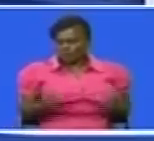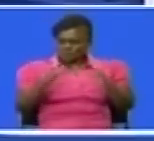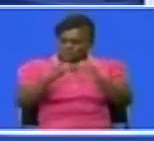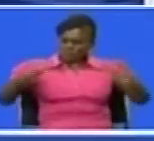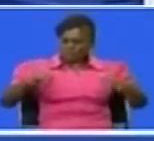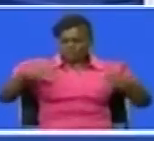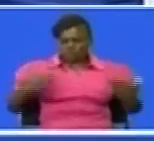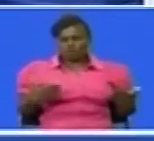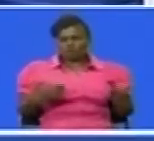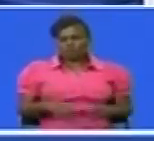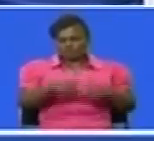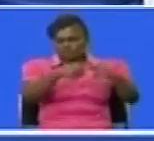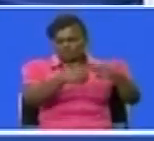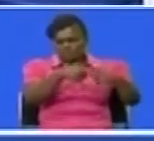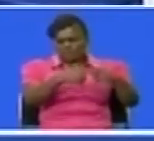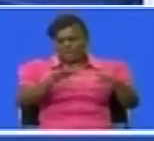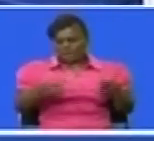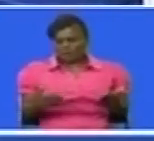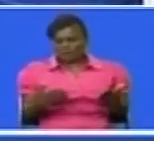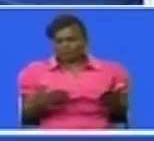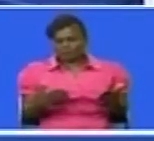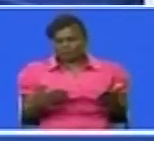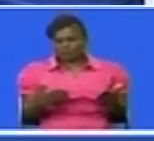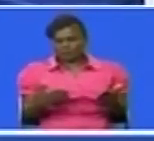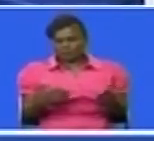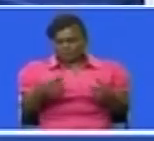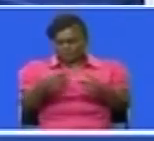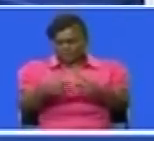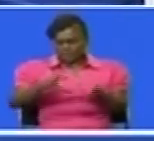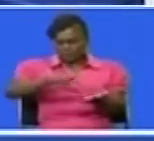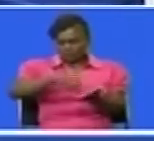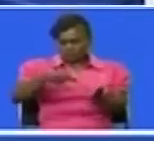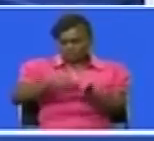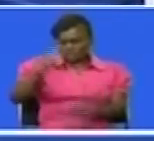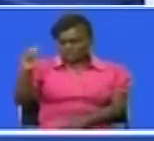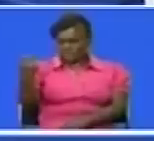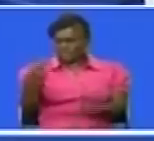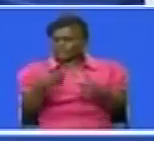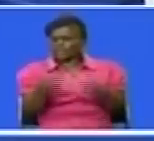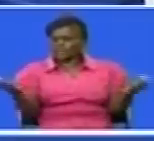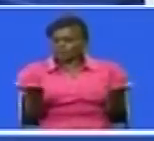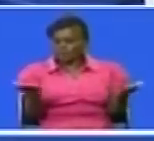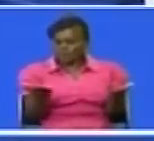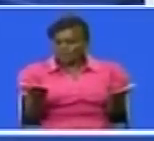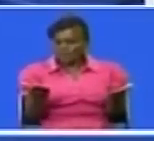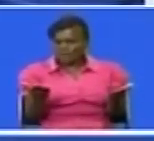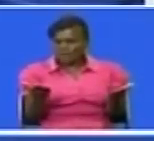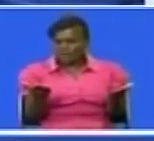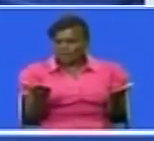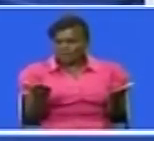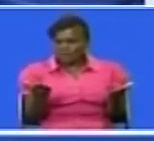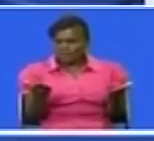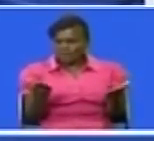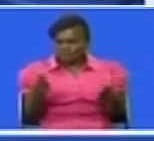we fix this? I think, you see, if you study the Project Kenya, it actually came from imperialist companies that